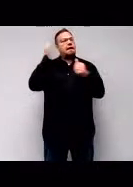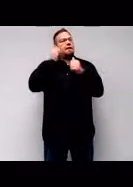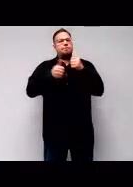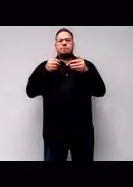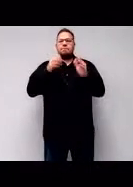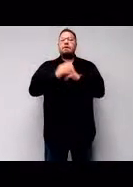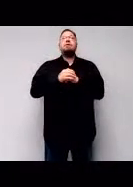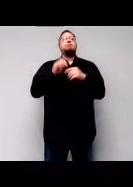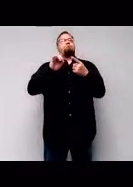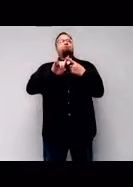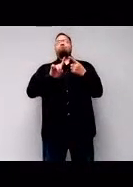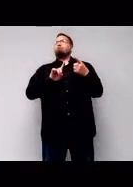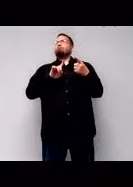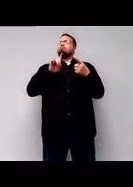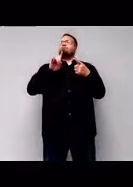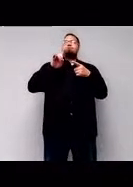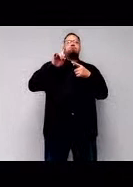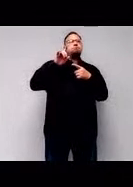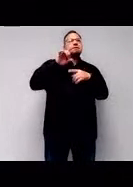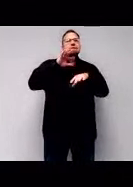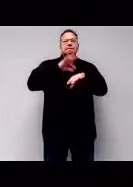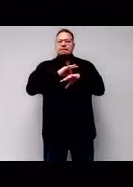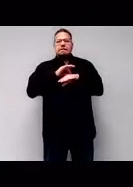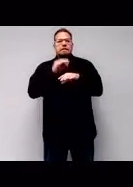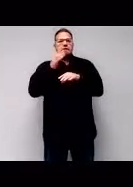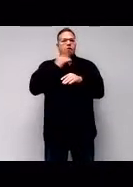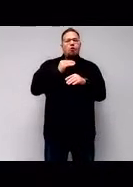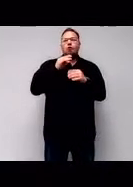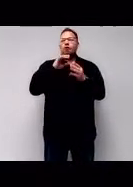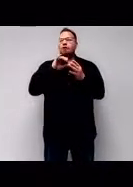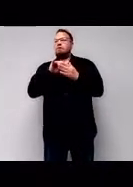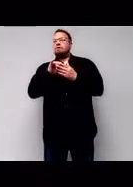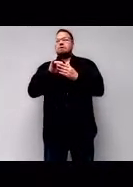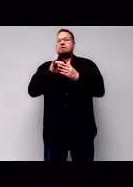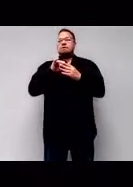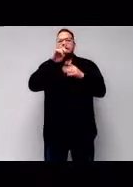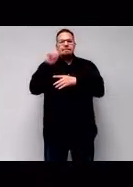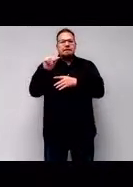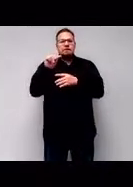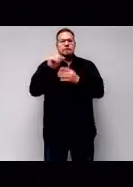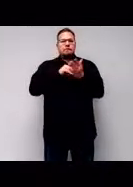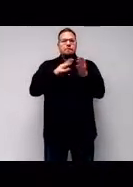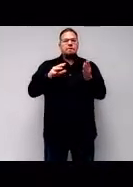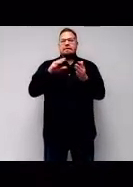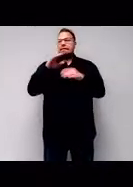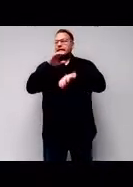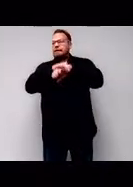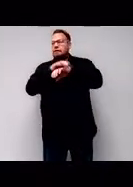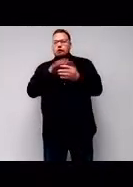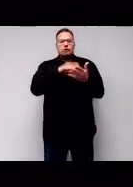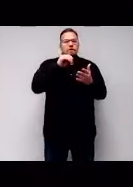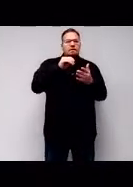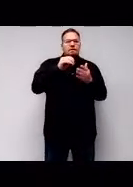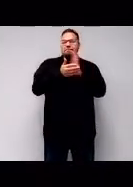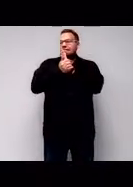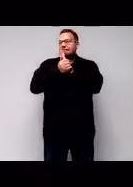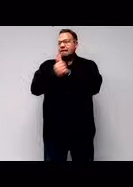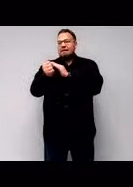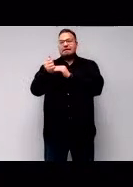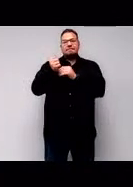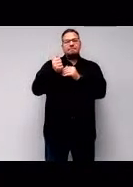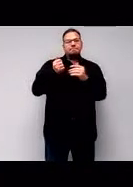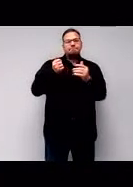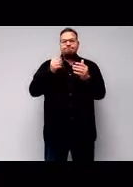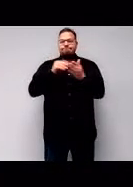terms of racial and ethnic diversity, the percentage of students with disabilities, English learners, talented and gifted students, they're all present